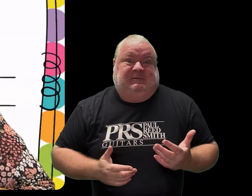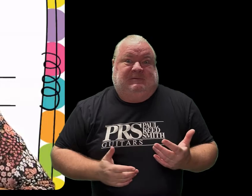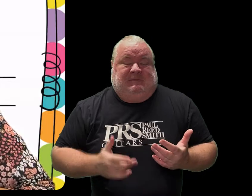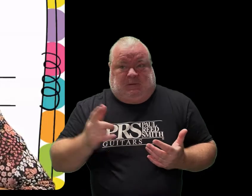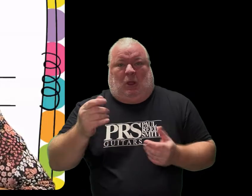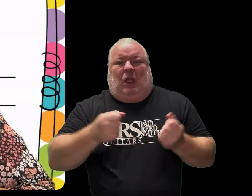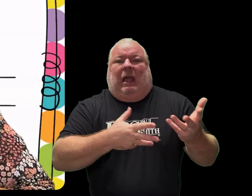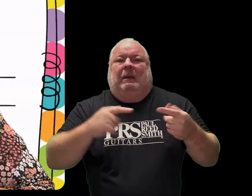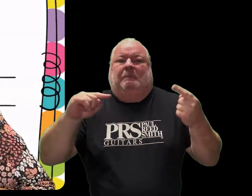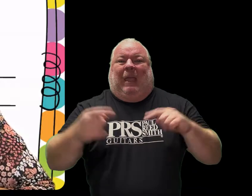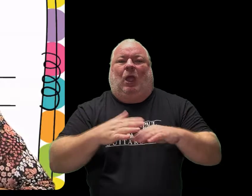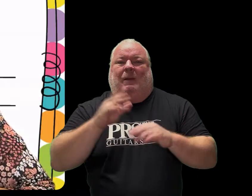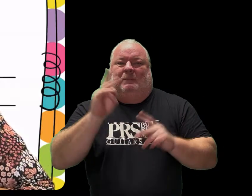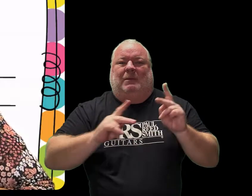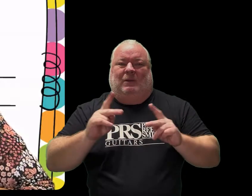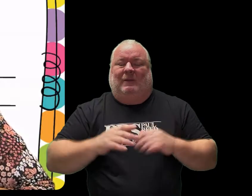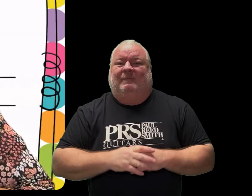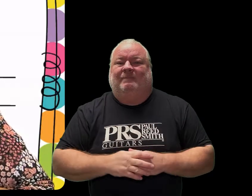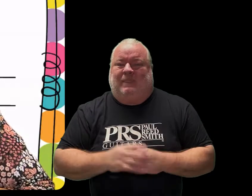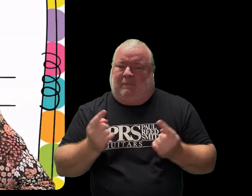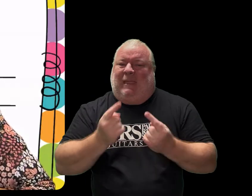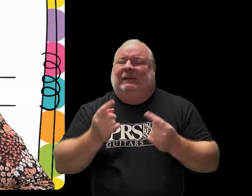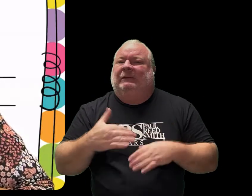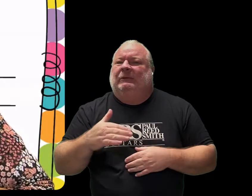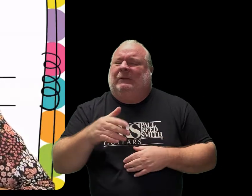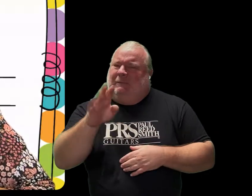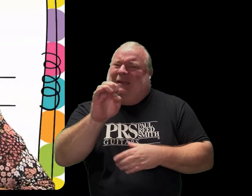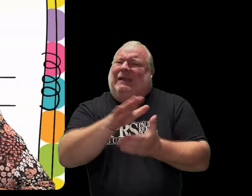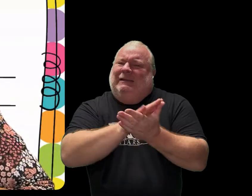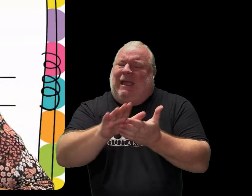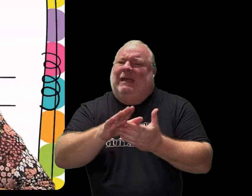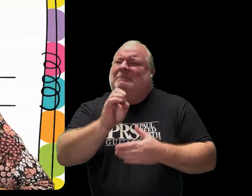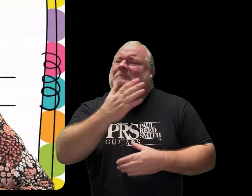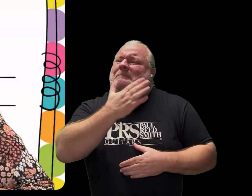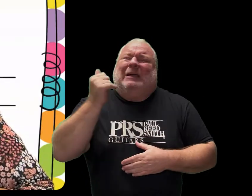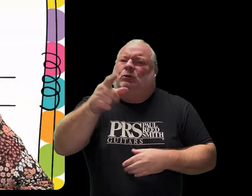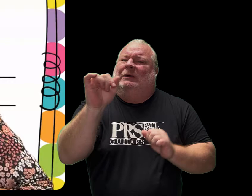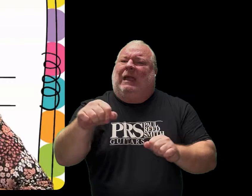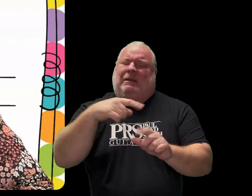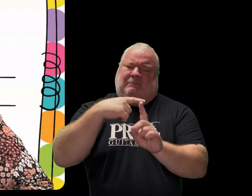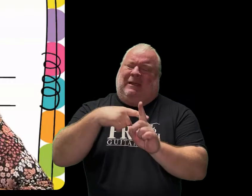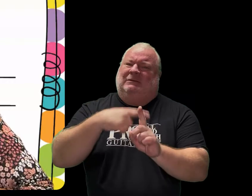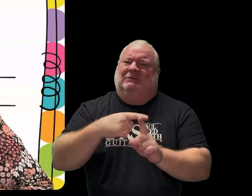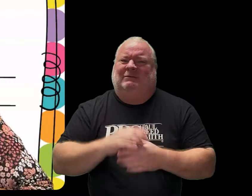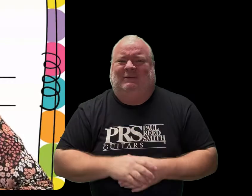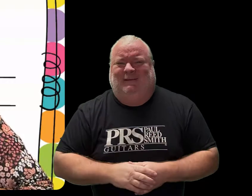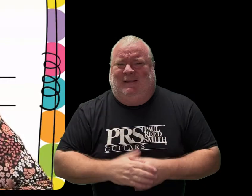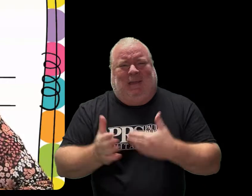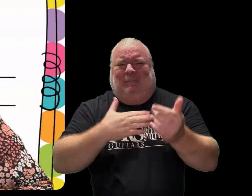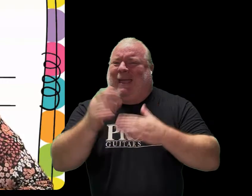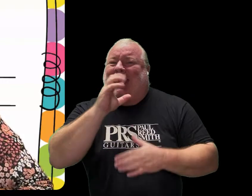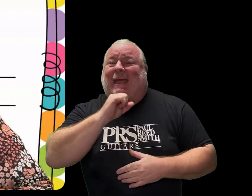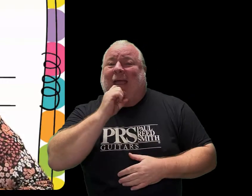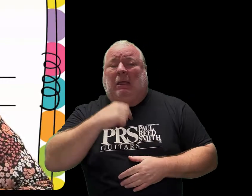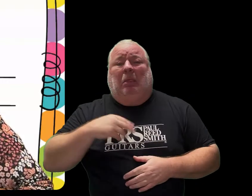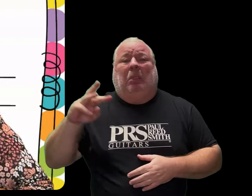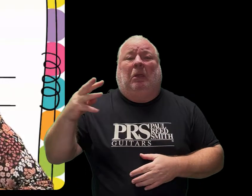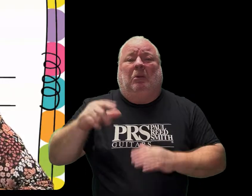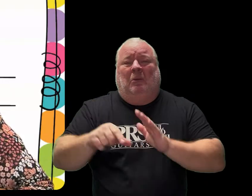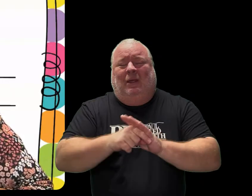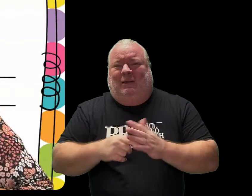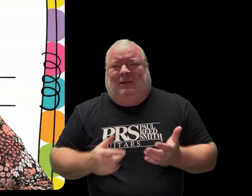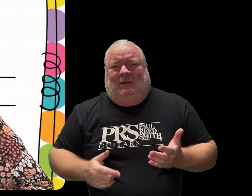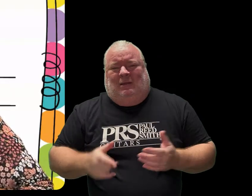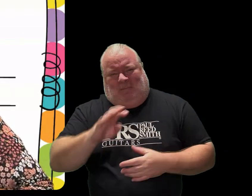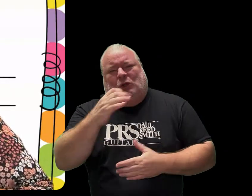painful. So be responsible, be kind, be the best human being you can be. You're never too old